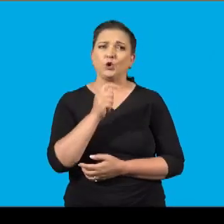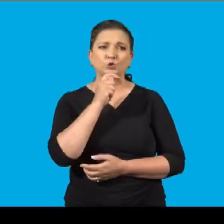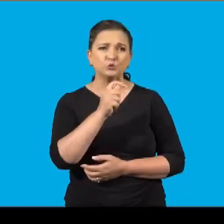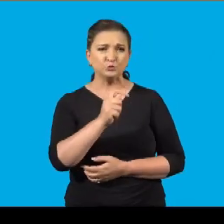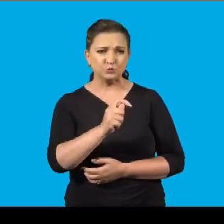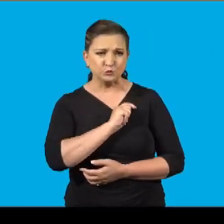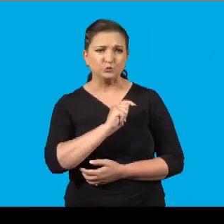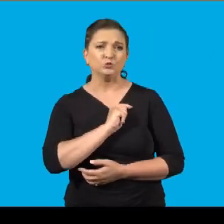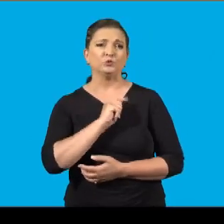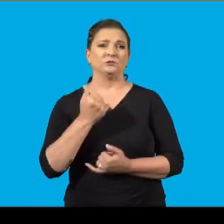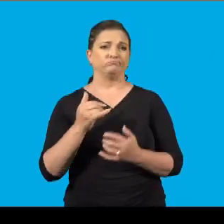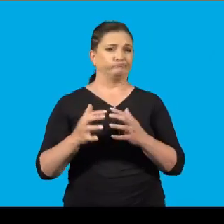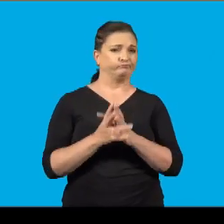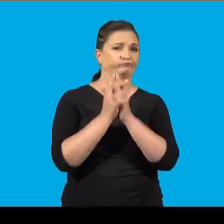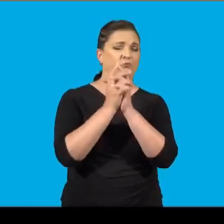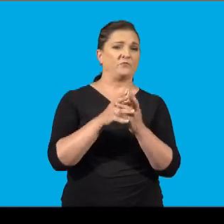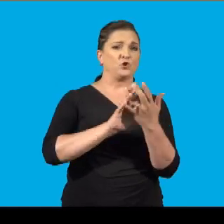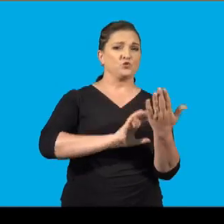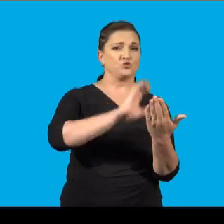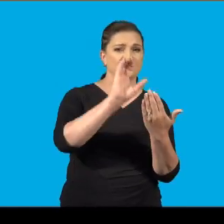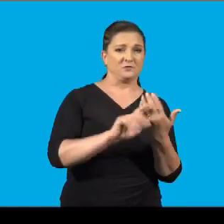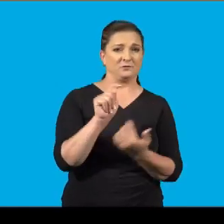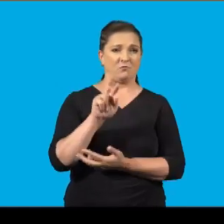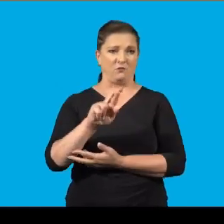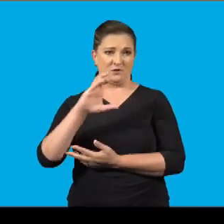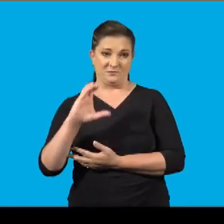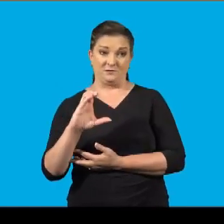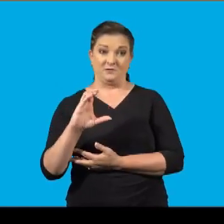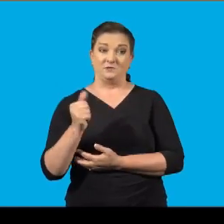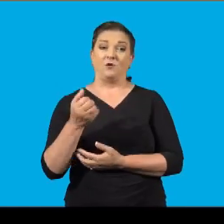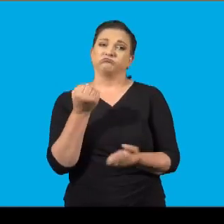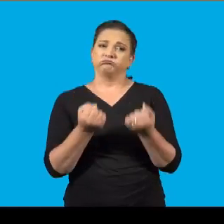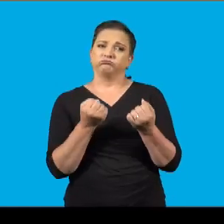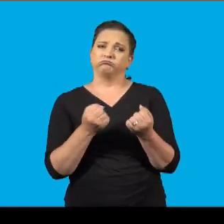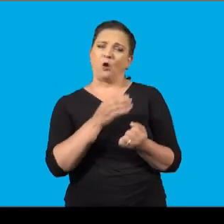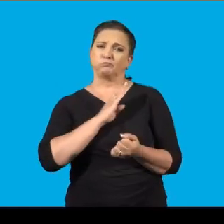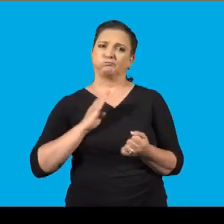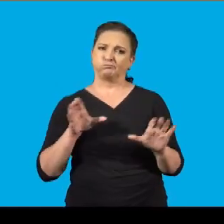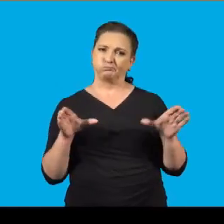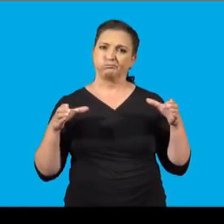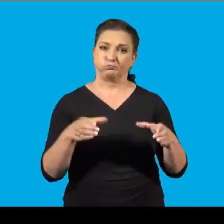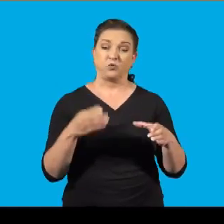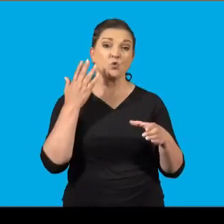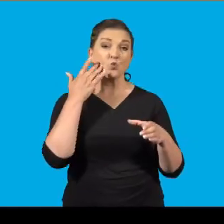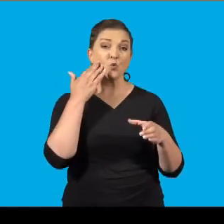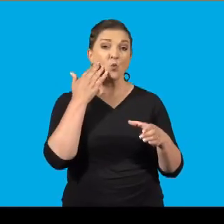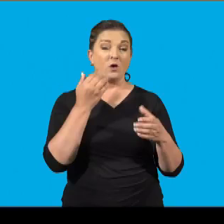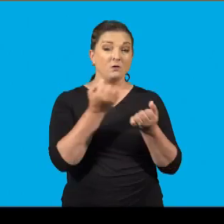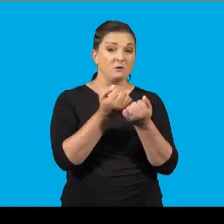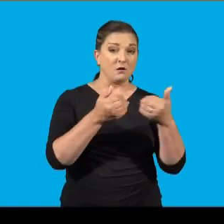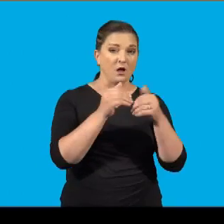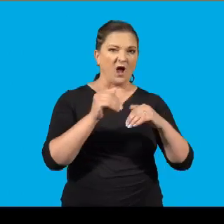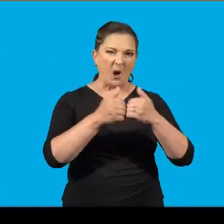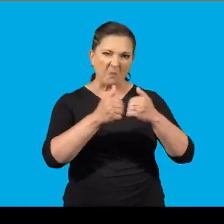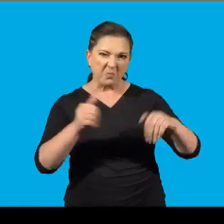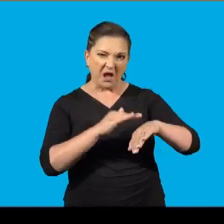and Reconciliation Commission, TRC, was a court-like body assembled in South Africa after the end of apartheid.